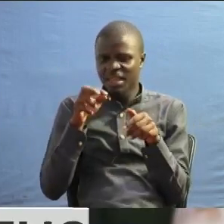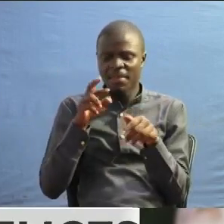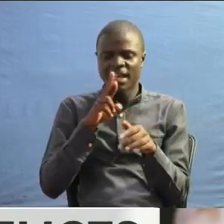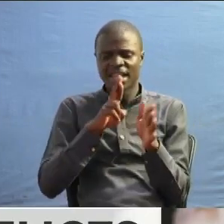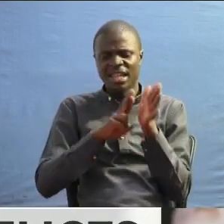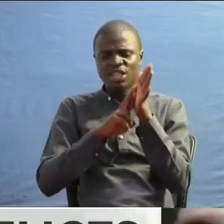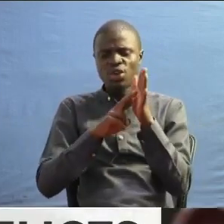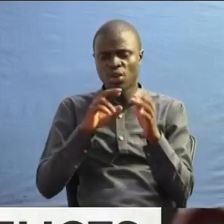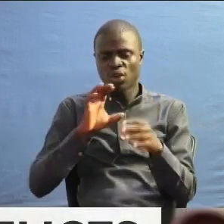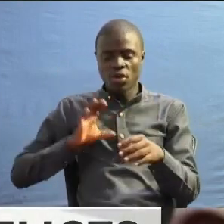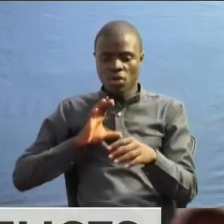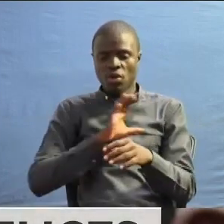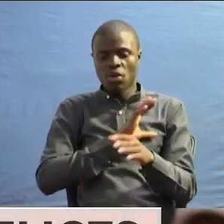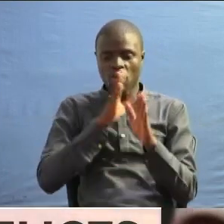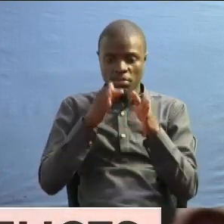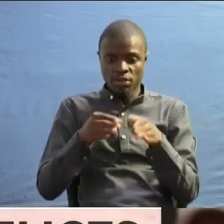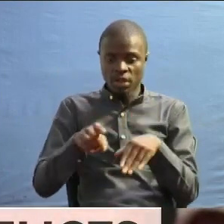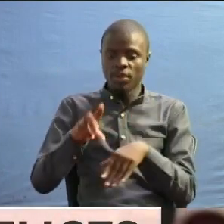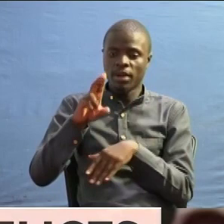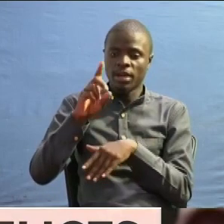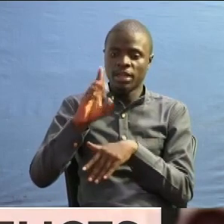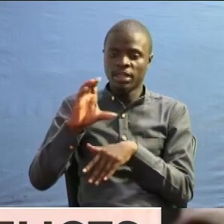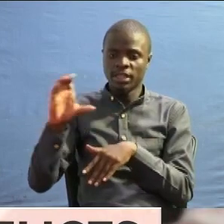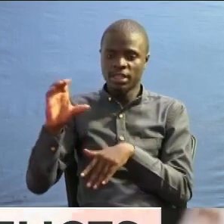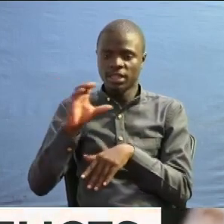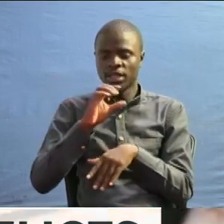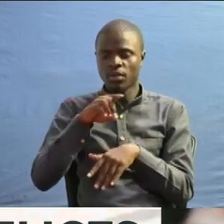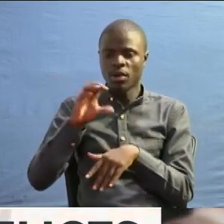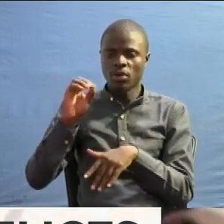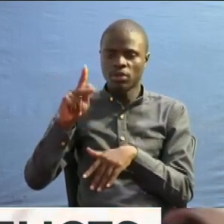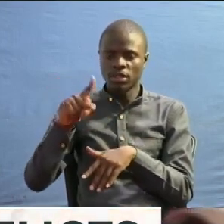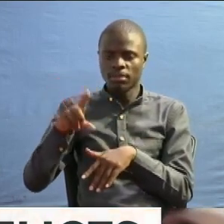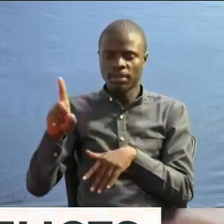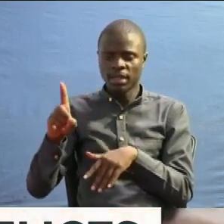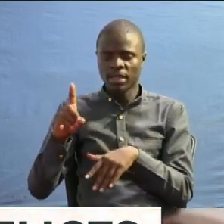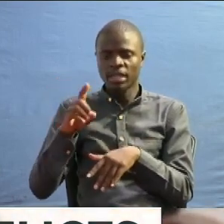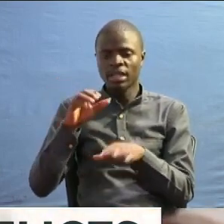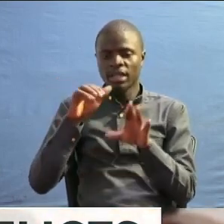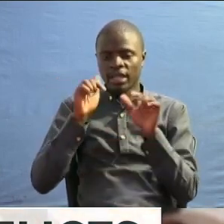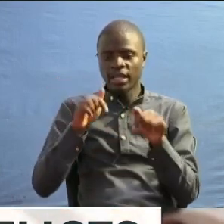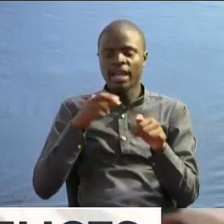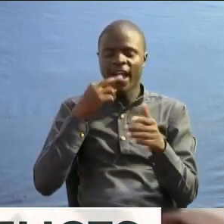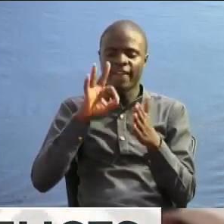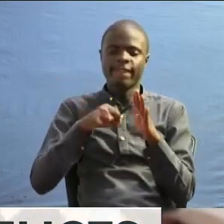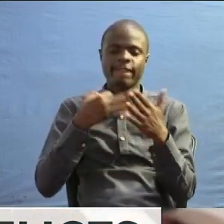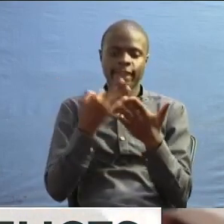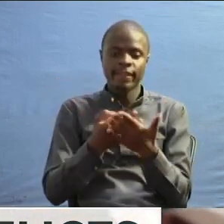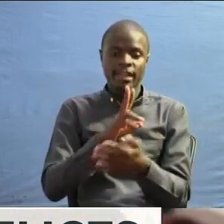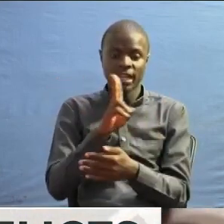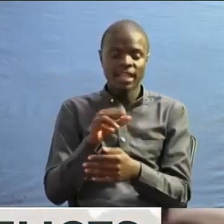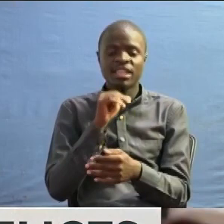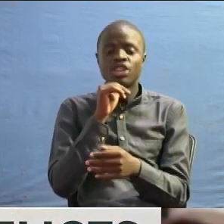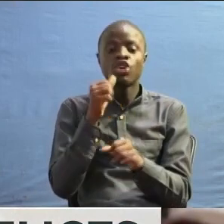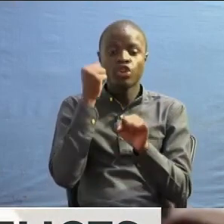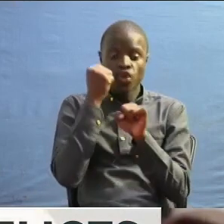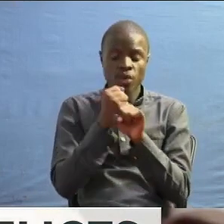Commissioner, your DCC, your OSPD, your OCSs in Rumuruti are failing us and they are not